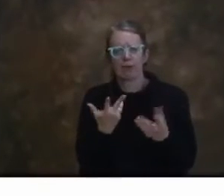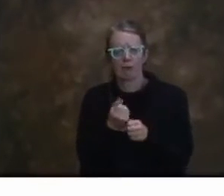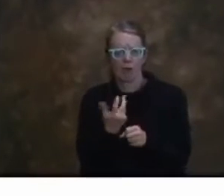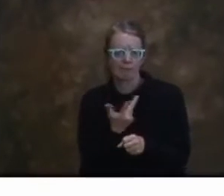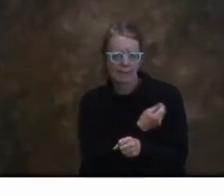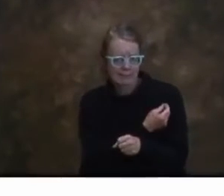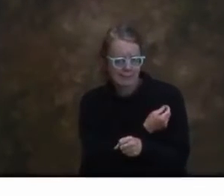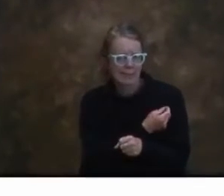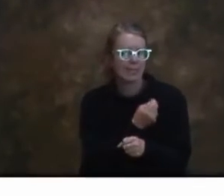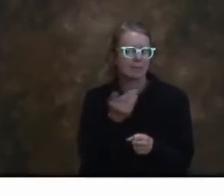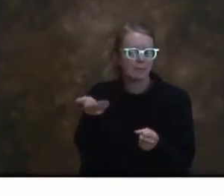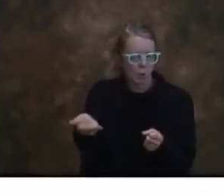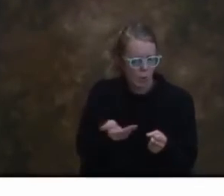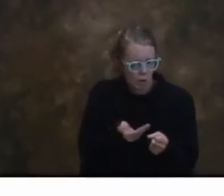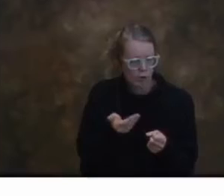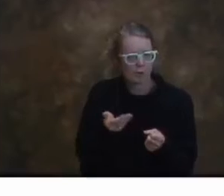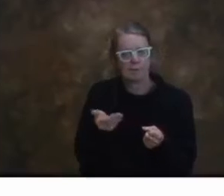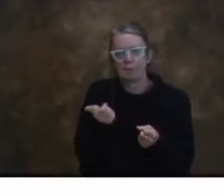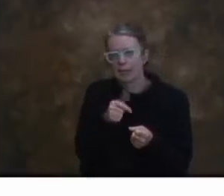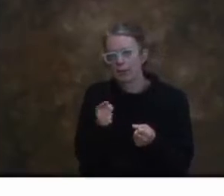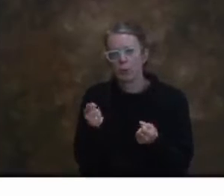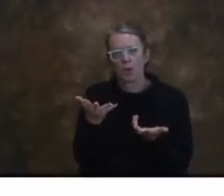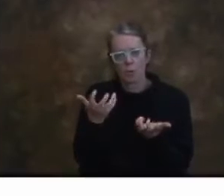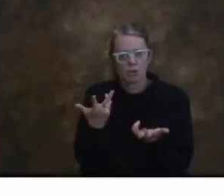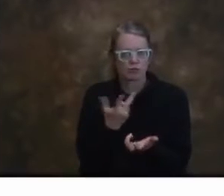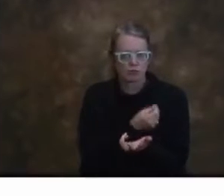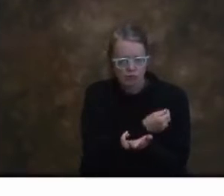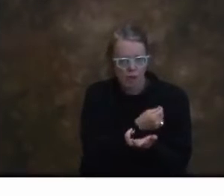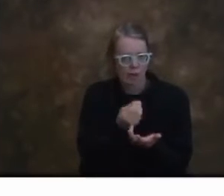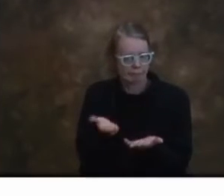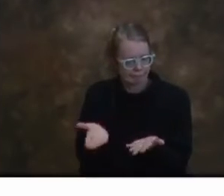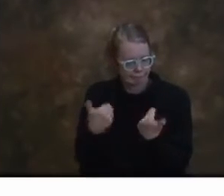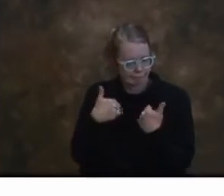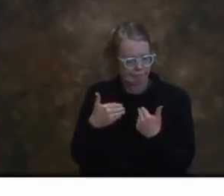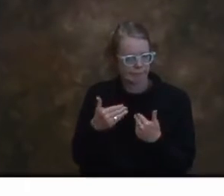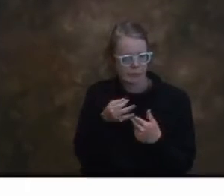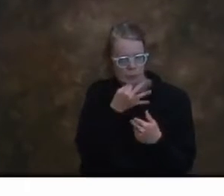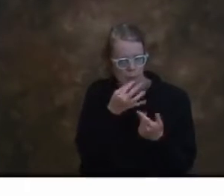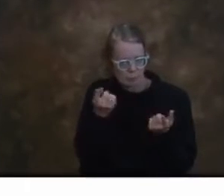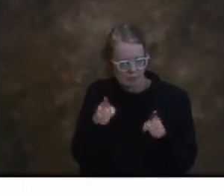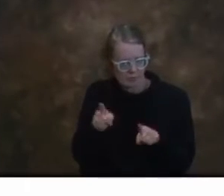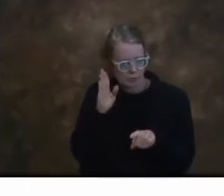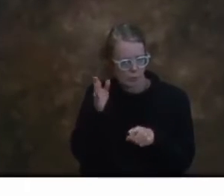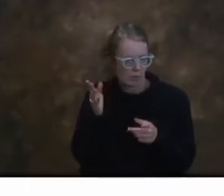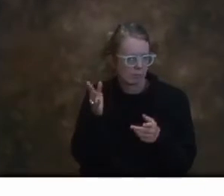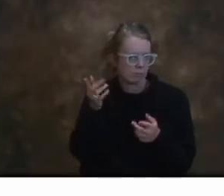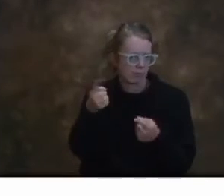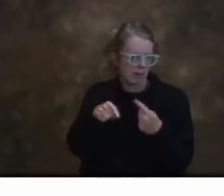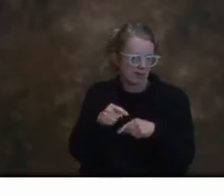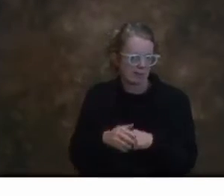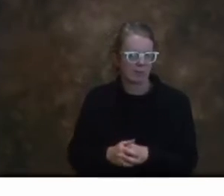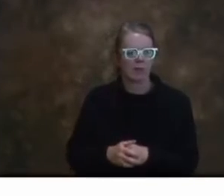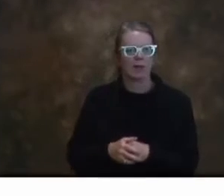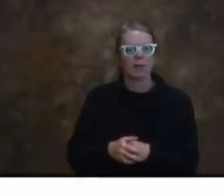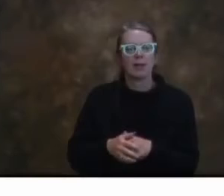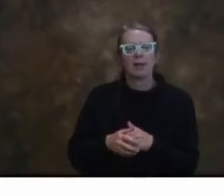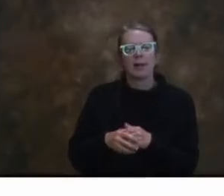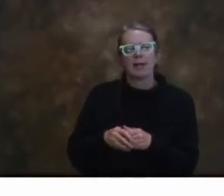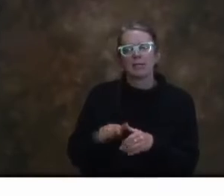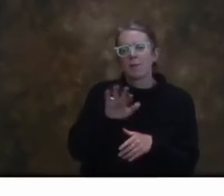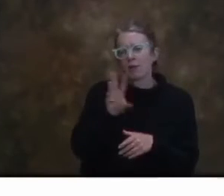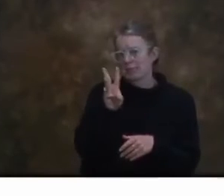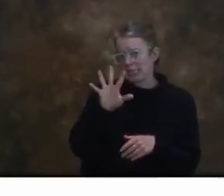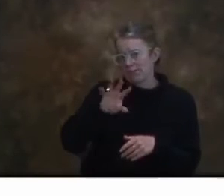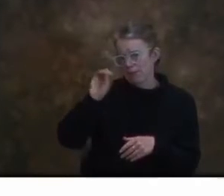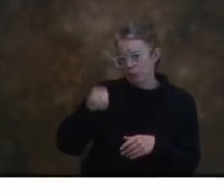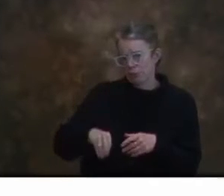I'll talk more about those events in just a second. Overall, about 65% of our total population has received at least one